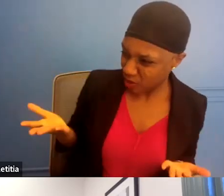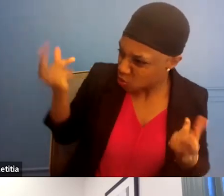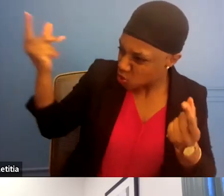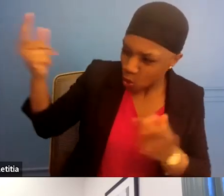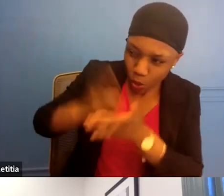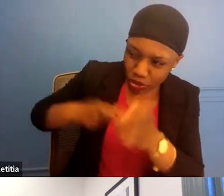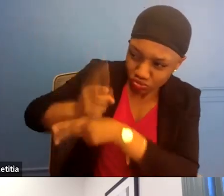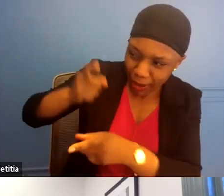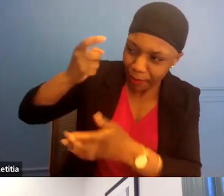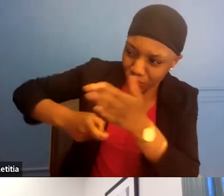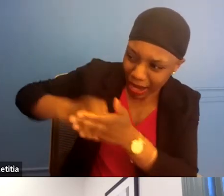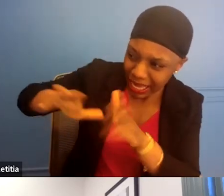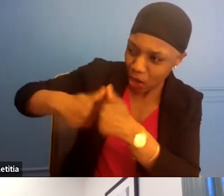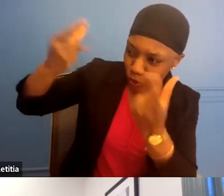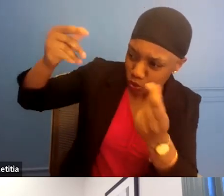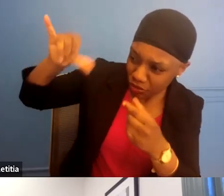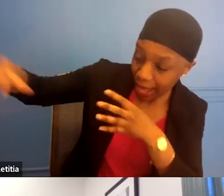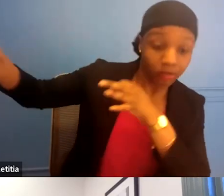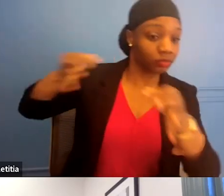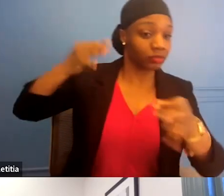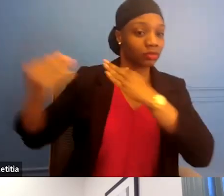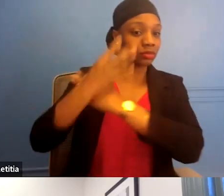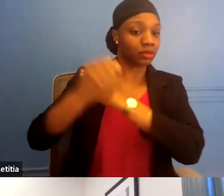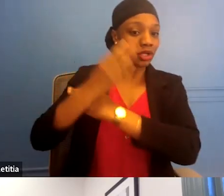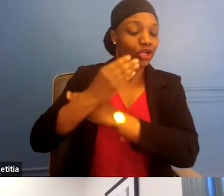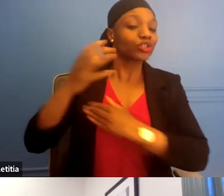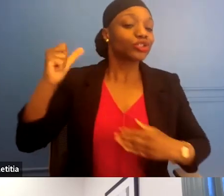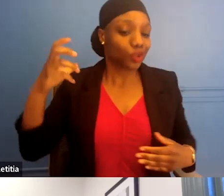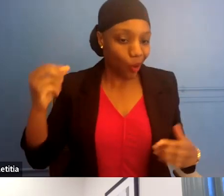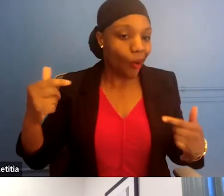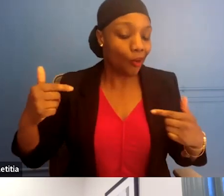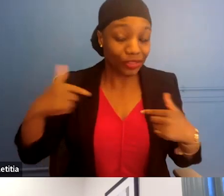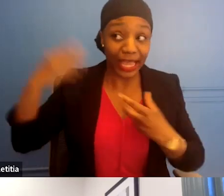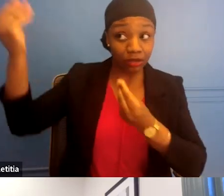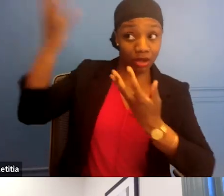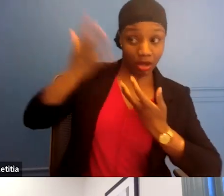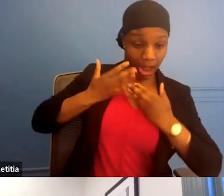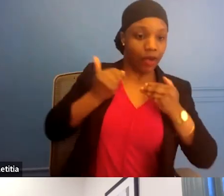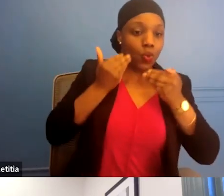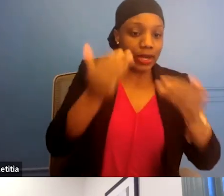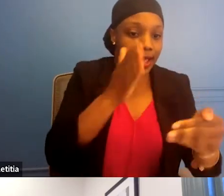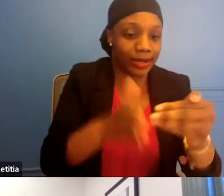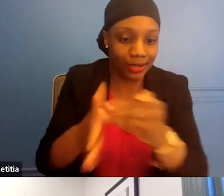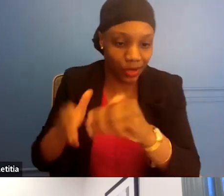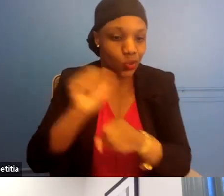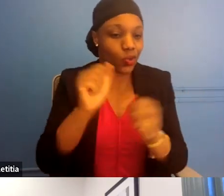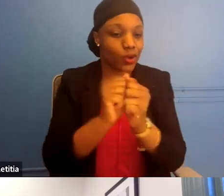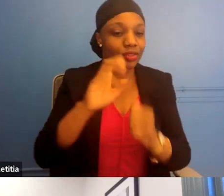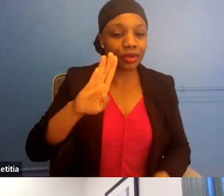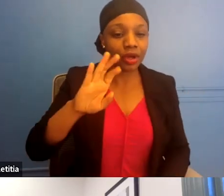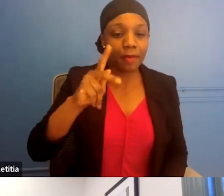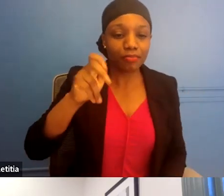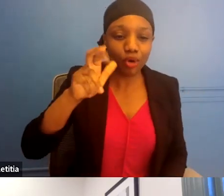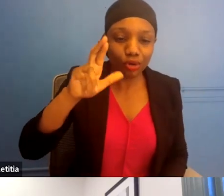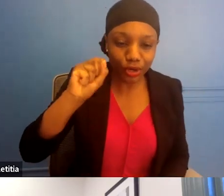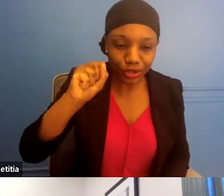right price and how to execute it? So I was on the execution side of things and worked with all the broker dealers in order to try